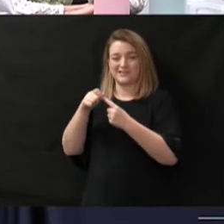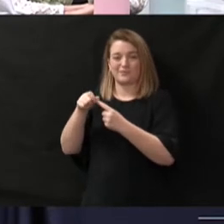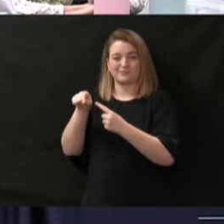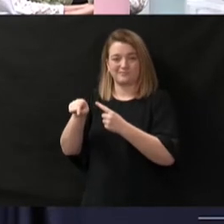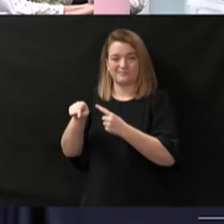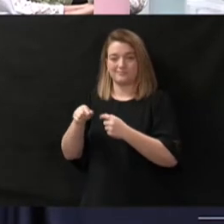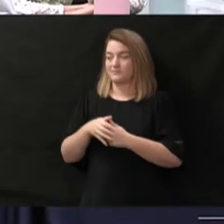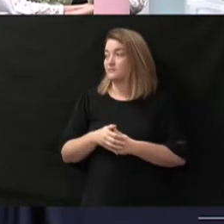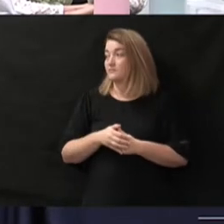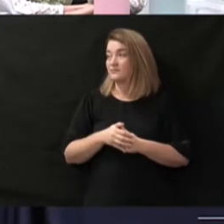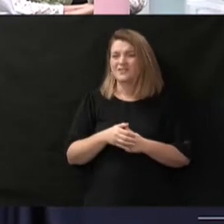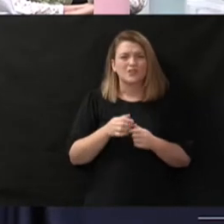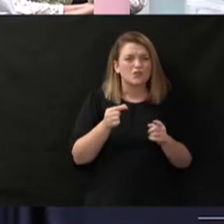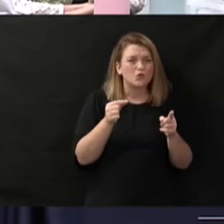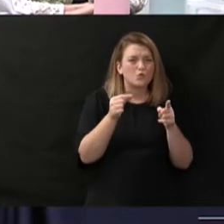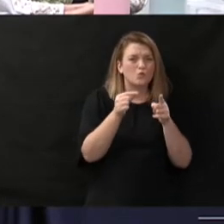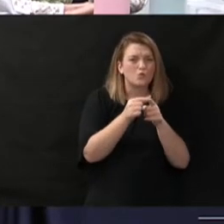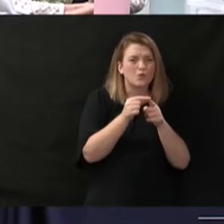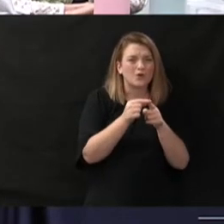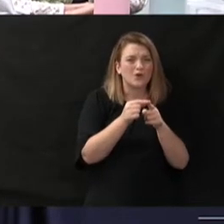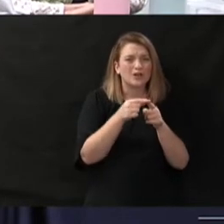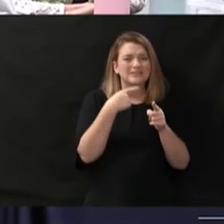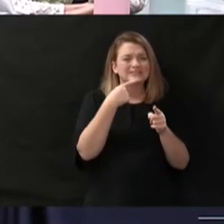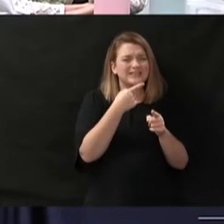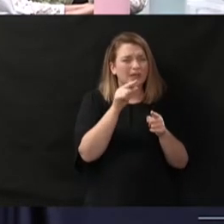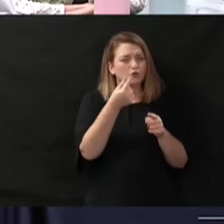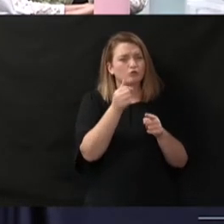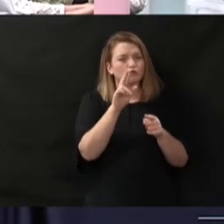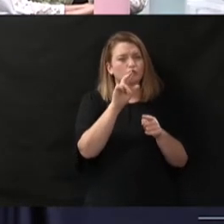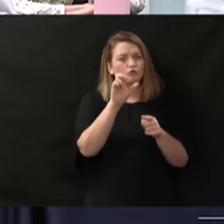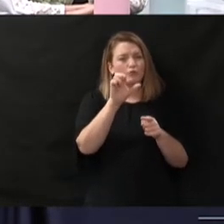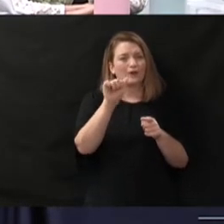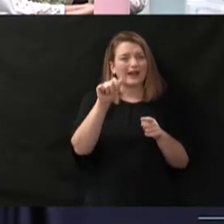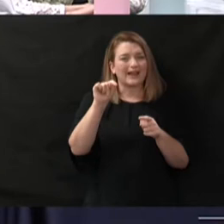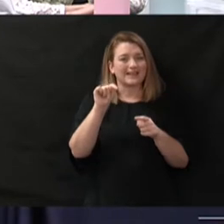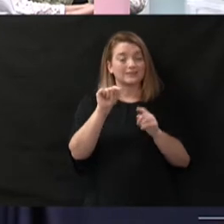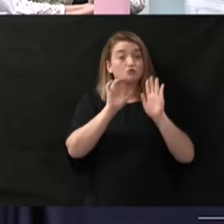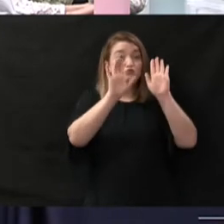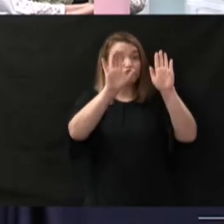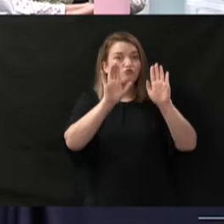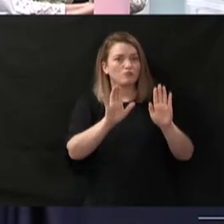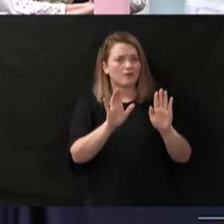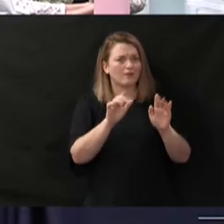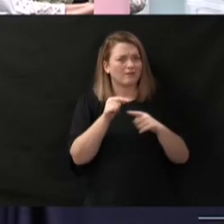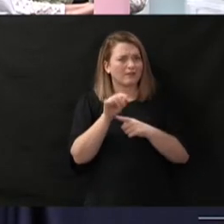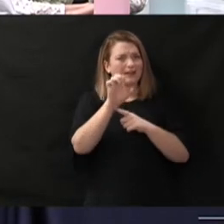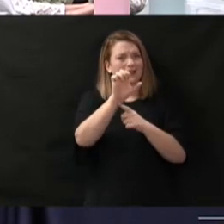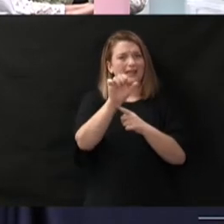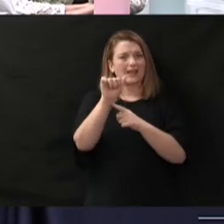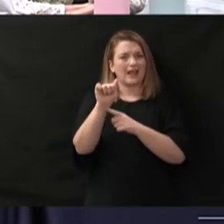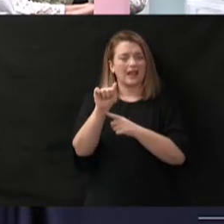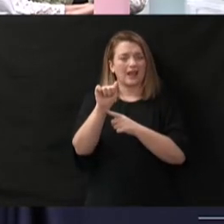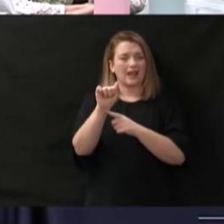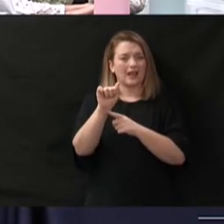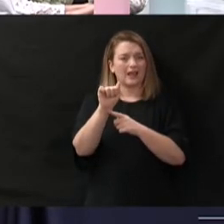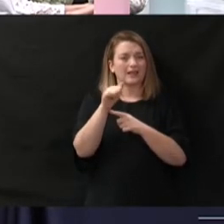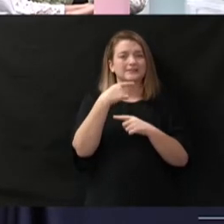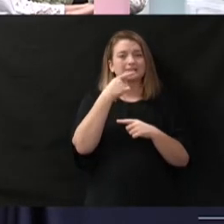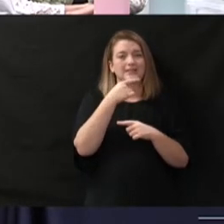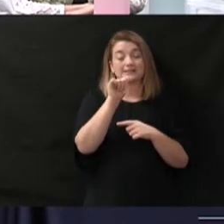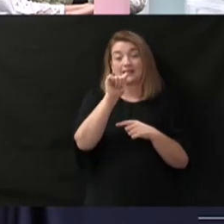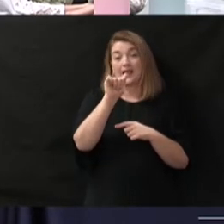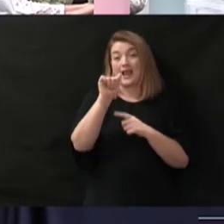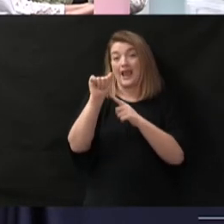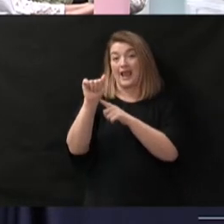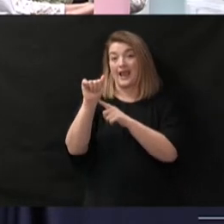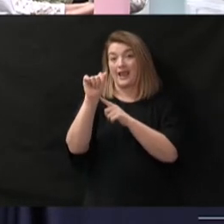word say great for EA? So okay, there's three letters in which EA says A. Okay. Great,